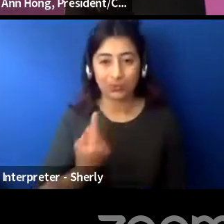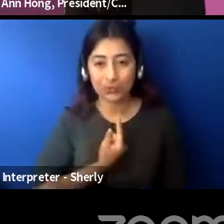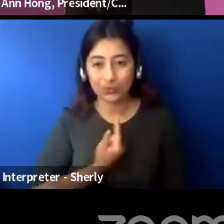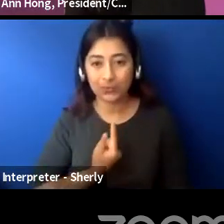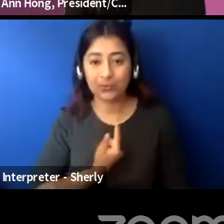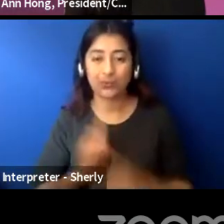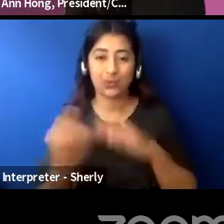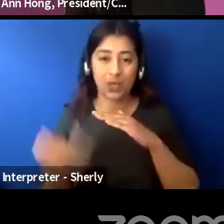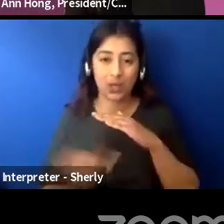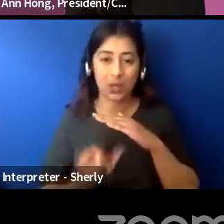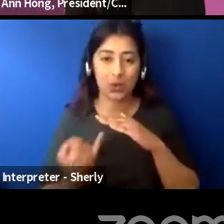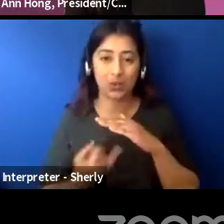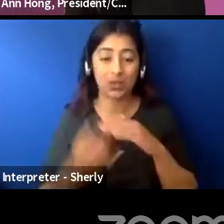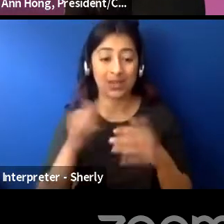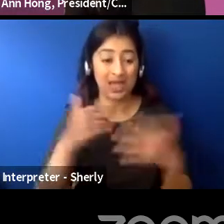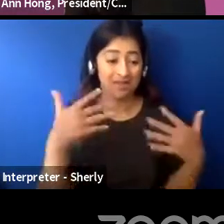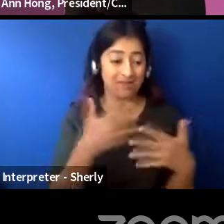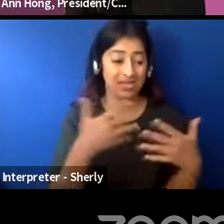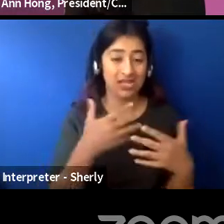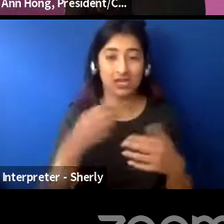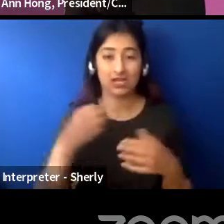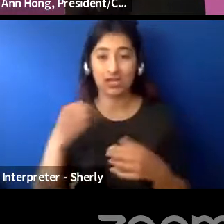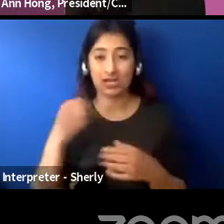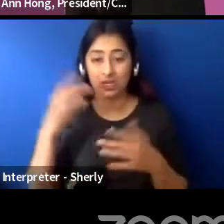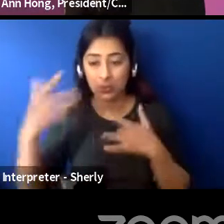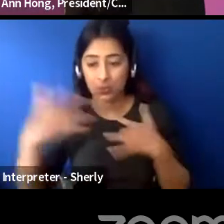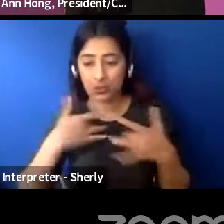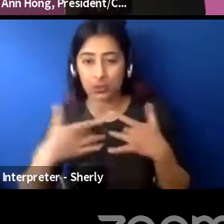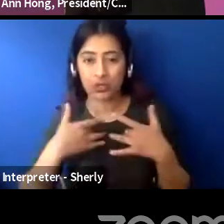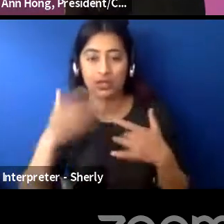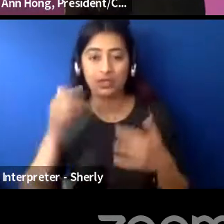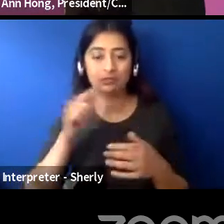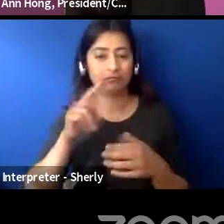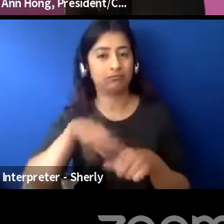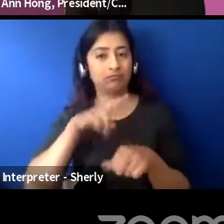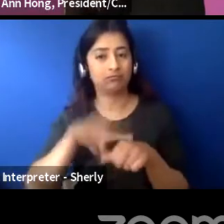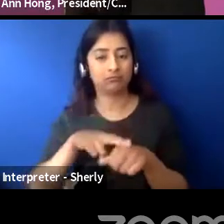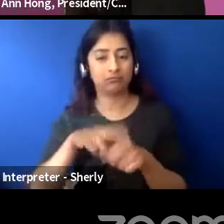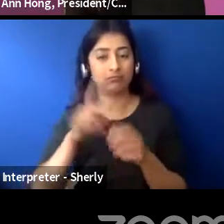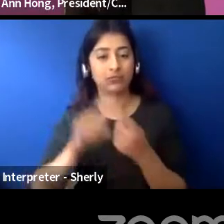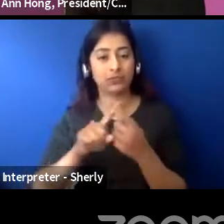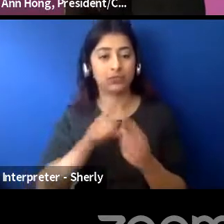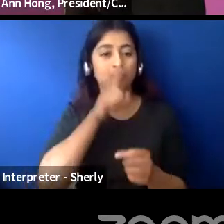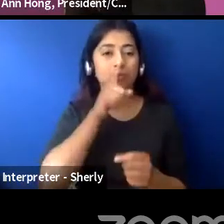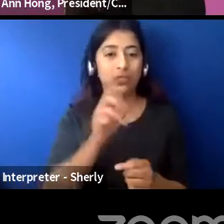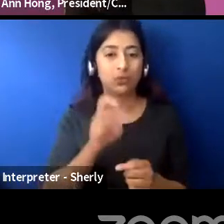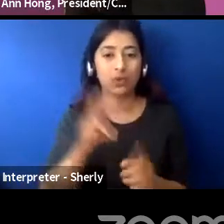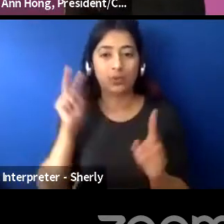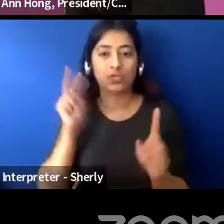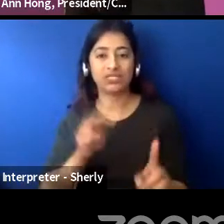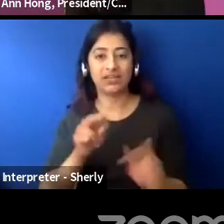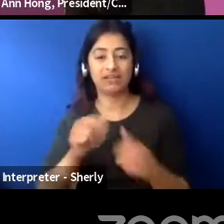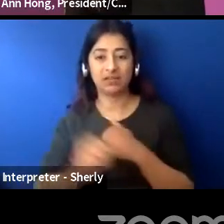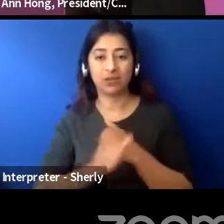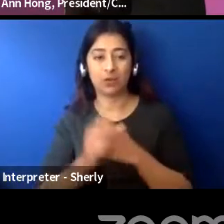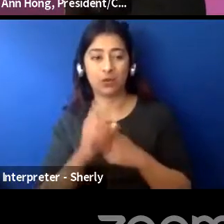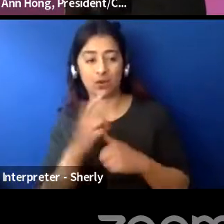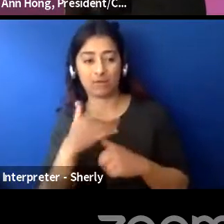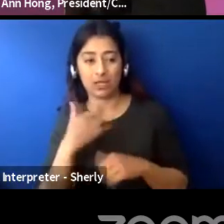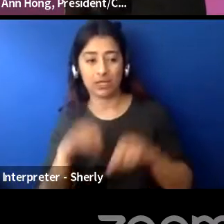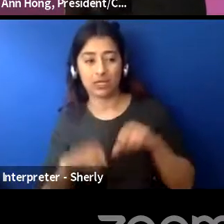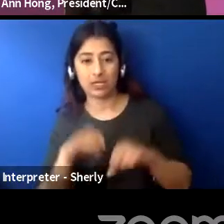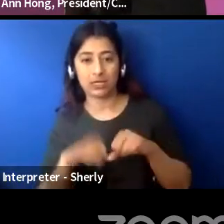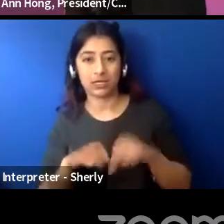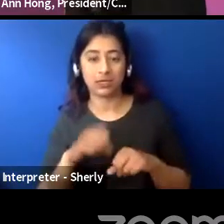worry and stress are normal responses, right? Or to perceived threats or real threats, or when there's uncertainty